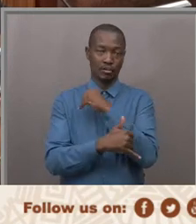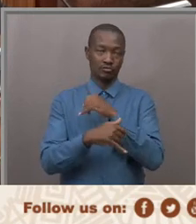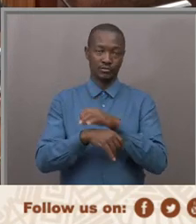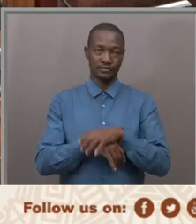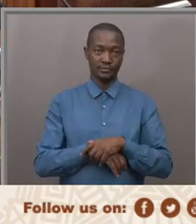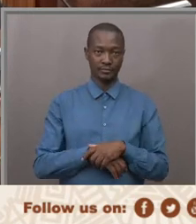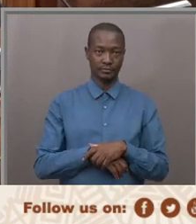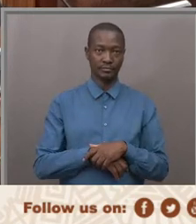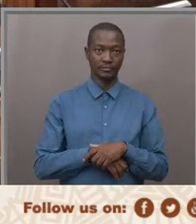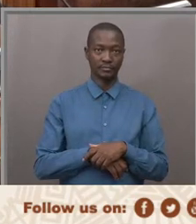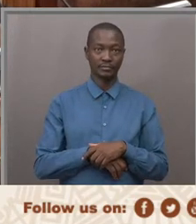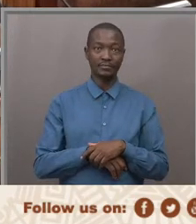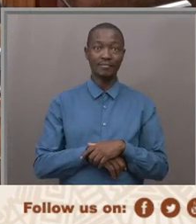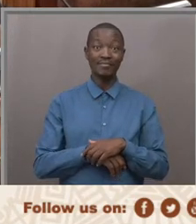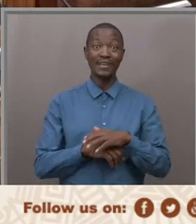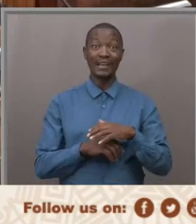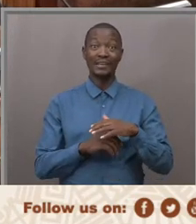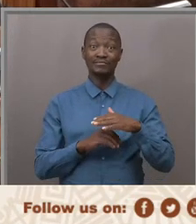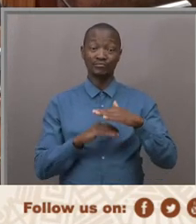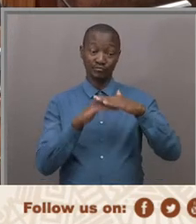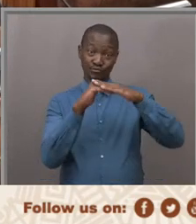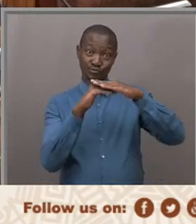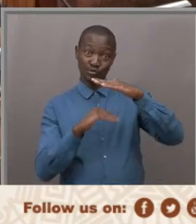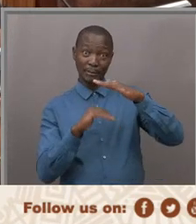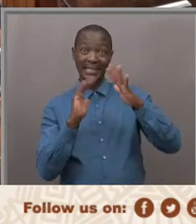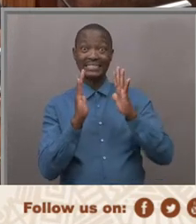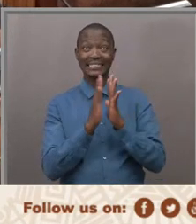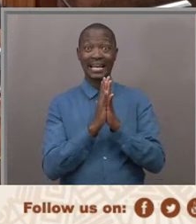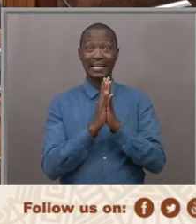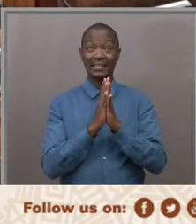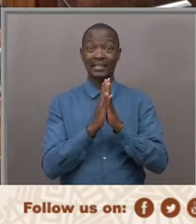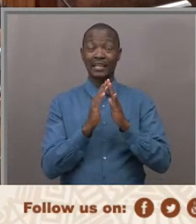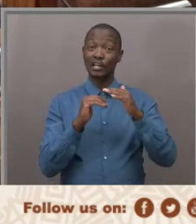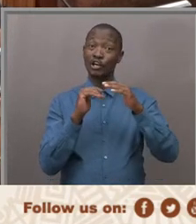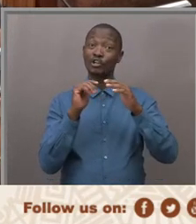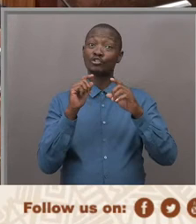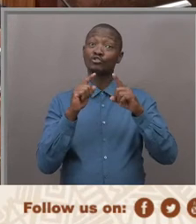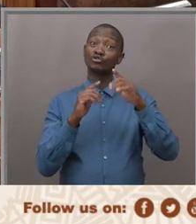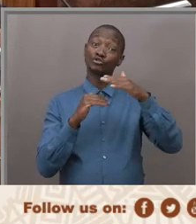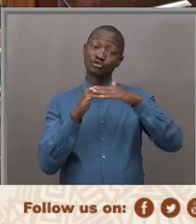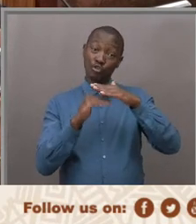And in that top 10, the top 5 districts are from Gauteng.